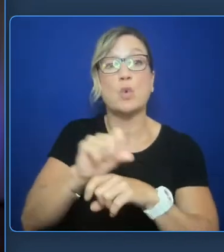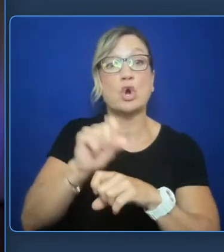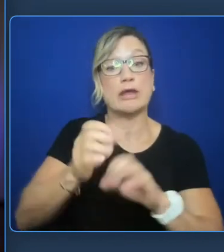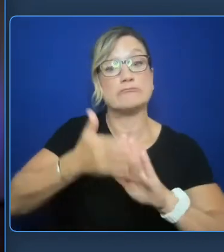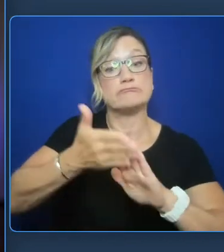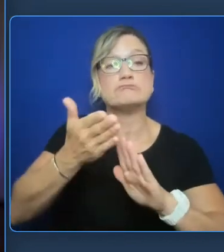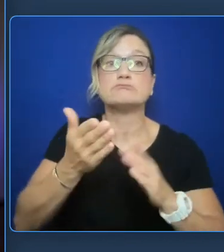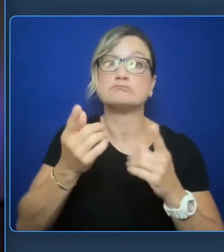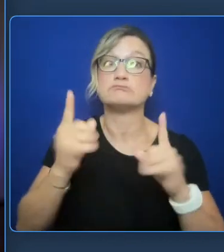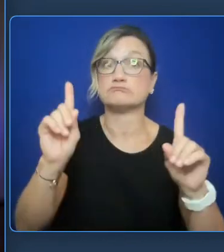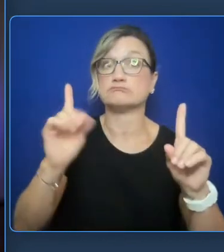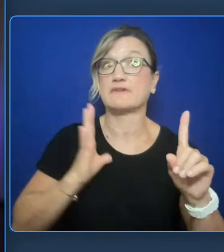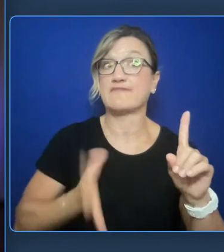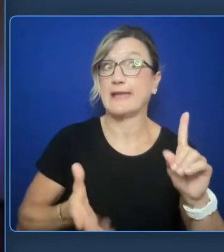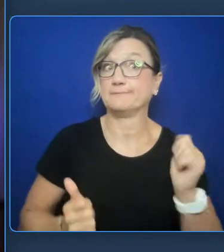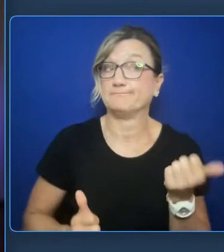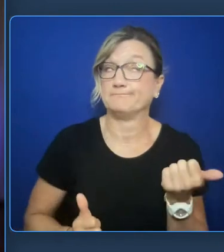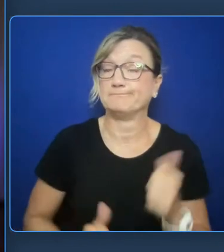fine.